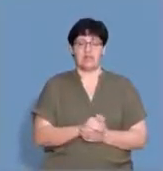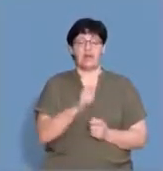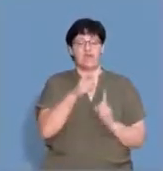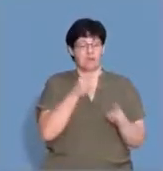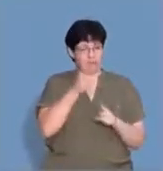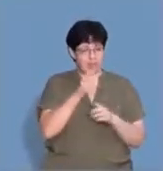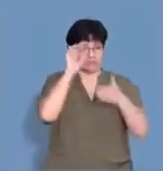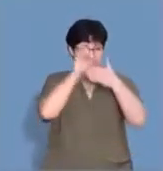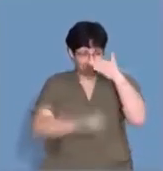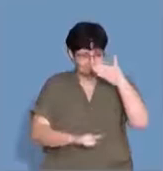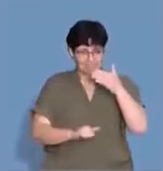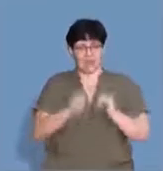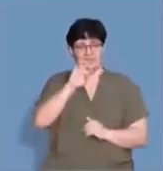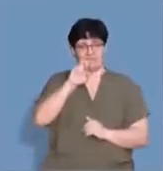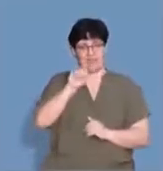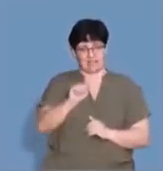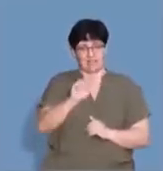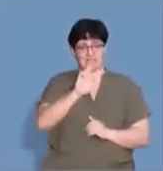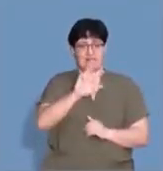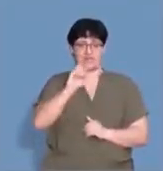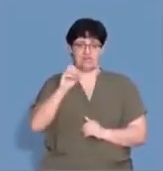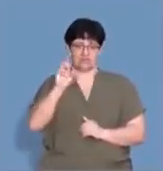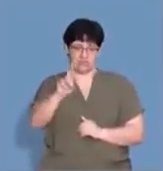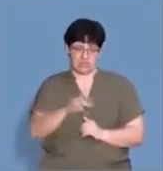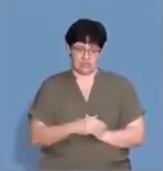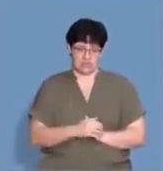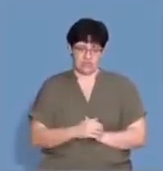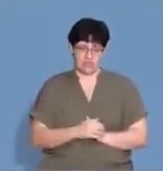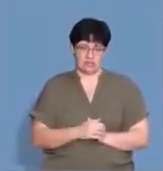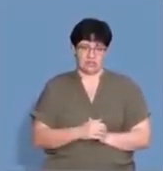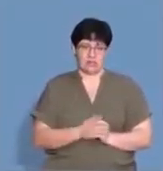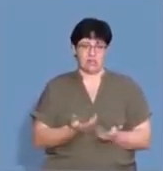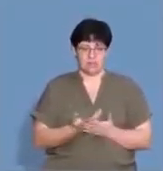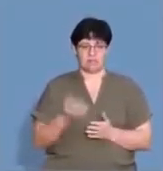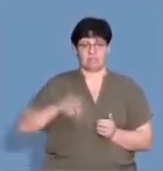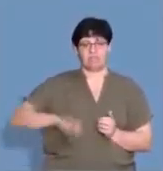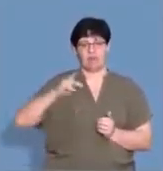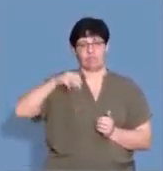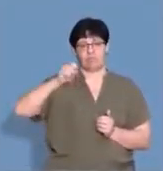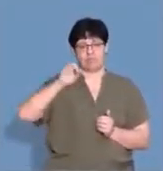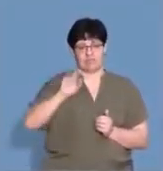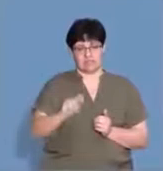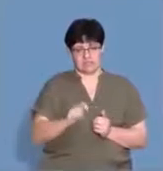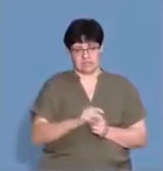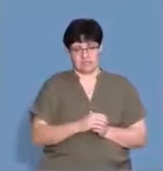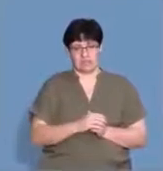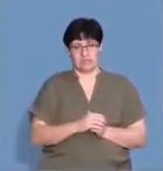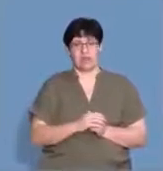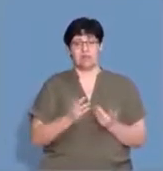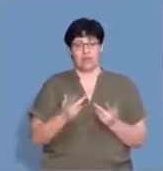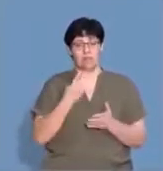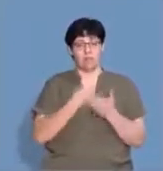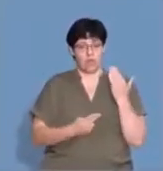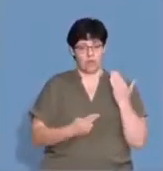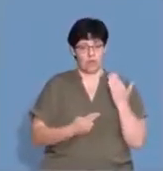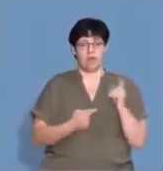from that I needed to minus my VAT, and that's where I get my 100 Rand. So from